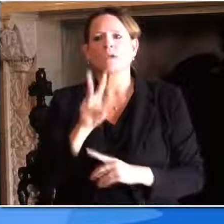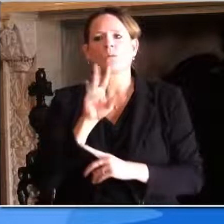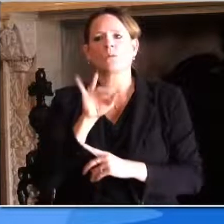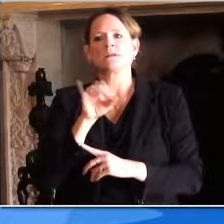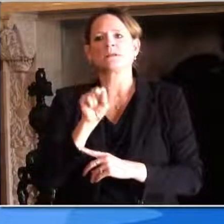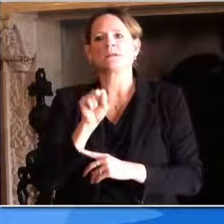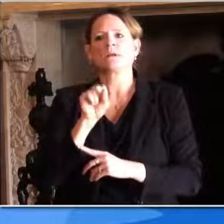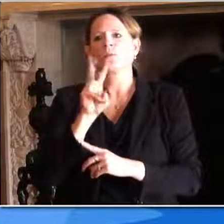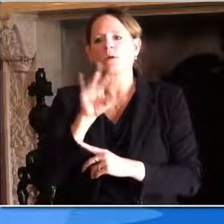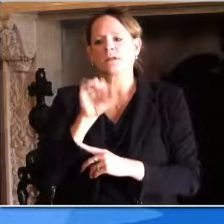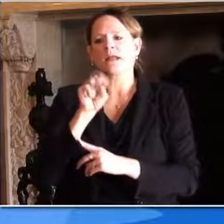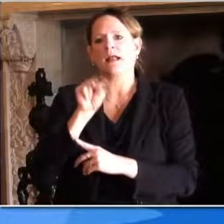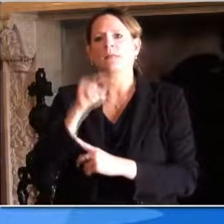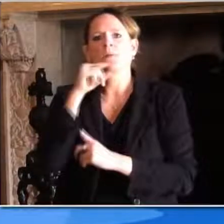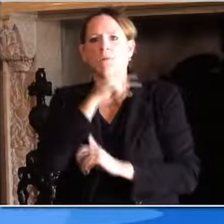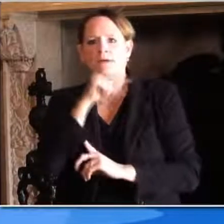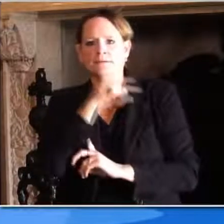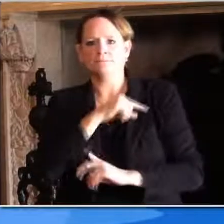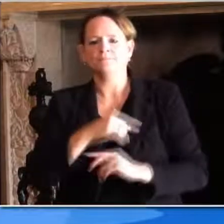Nick?